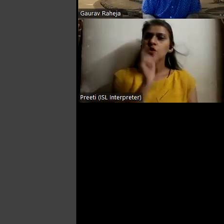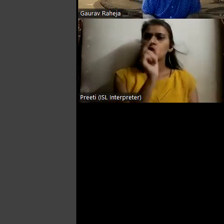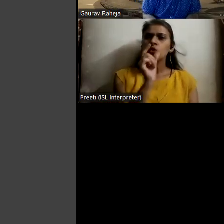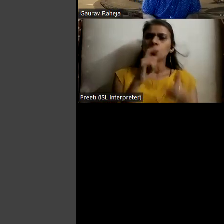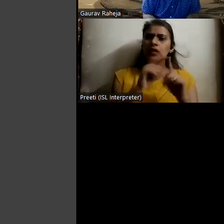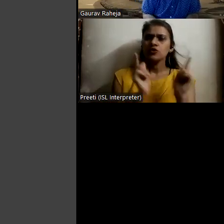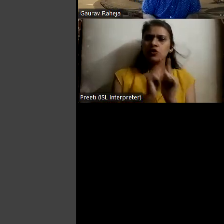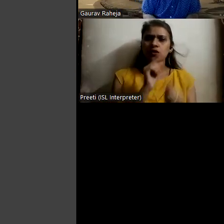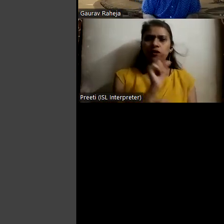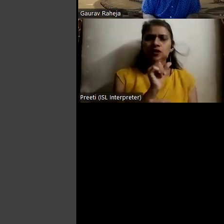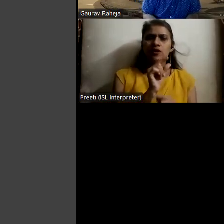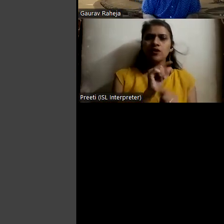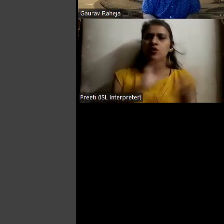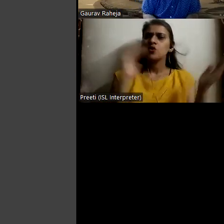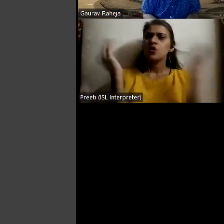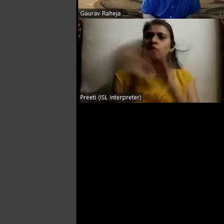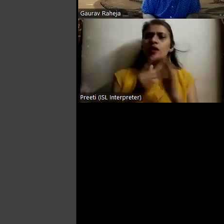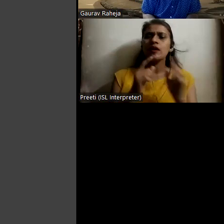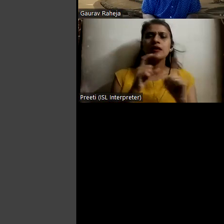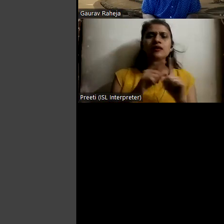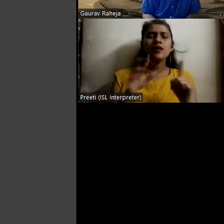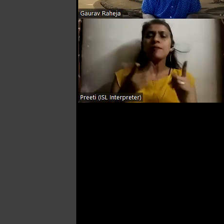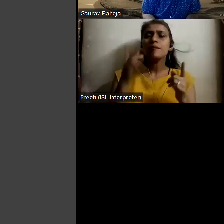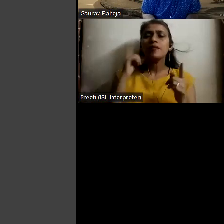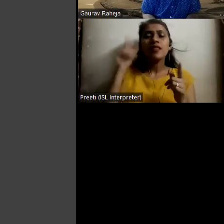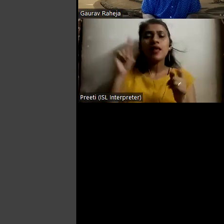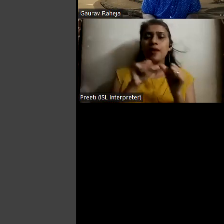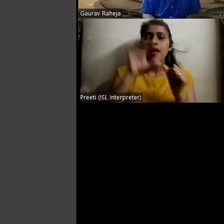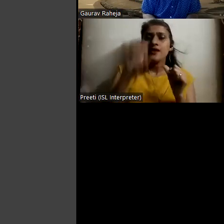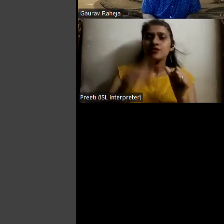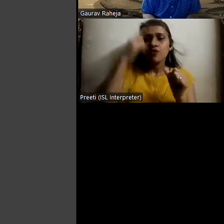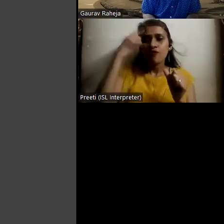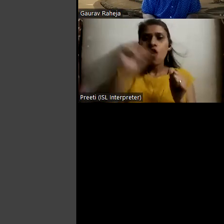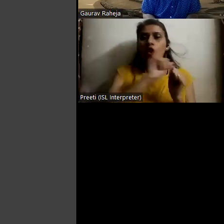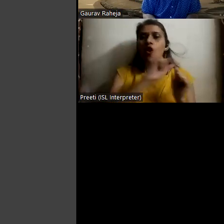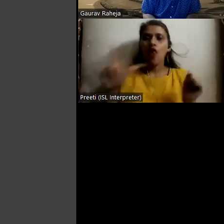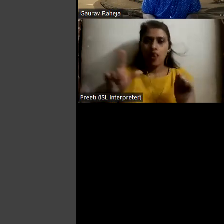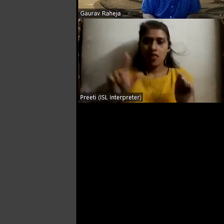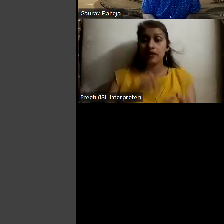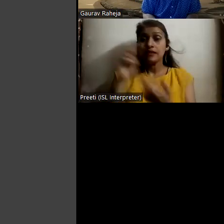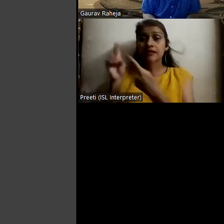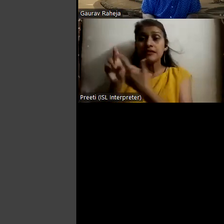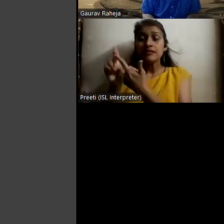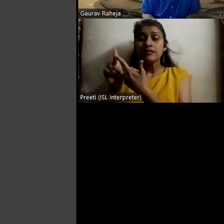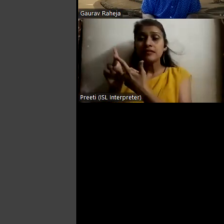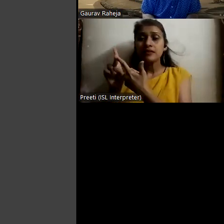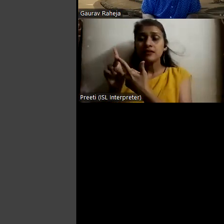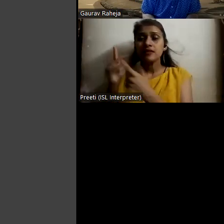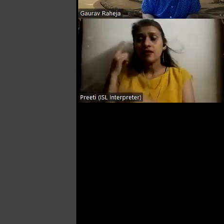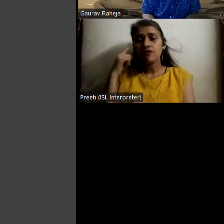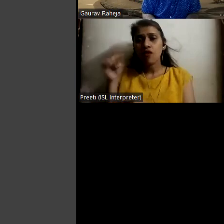all. And when we call reasonable accommodation, it refers to